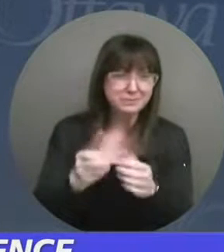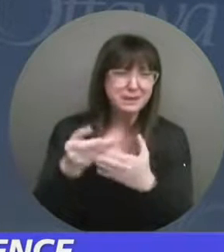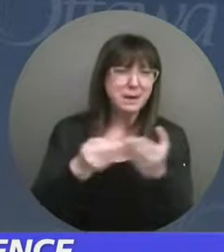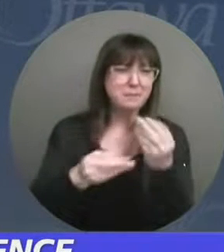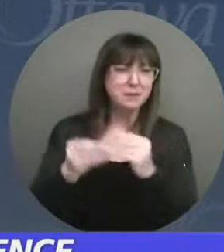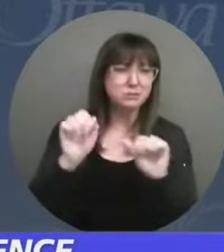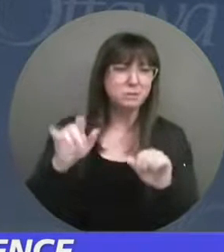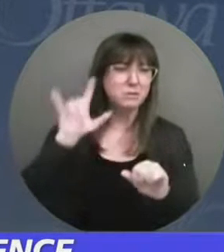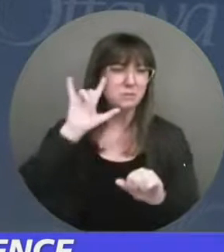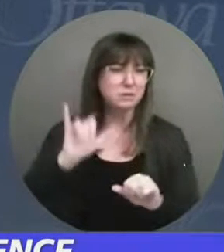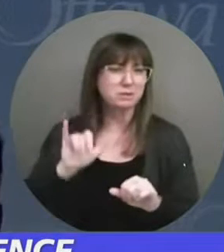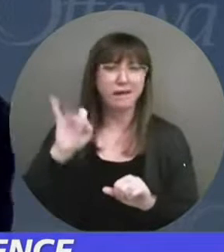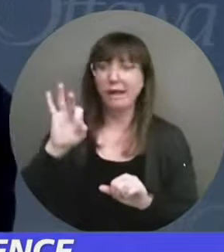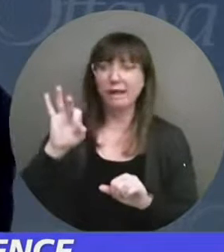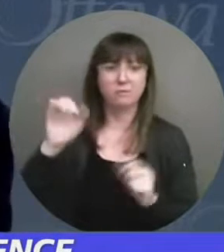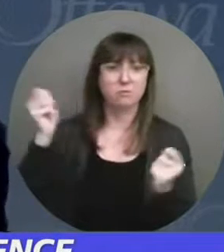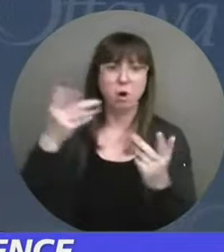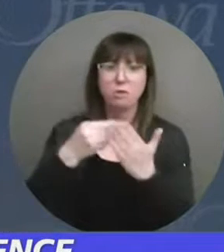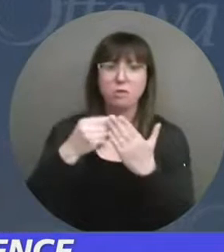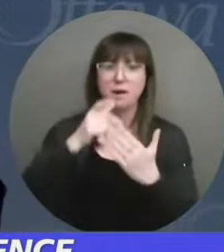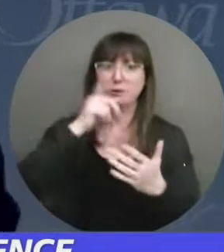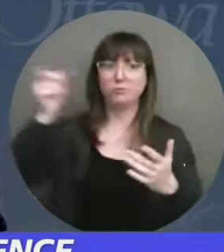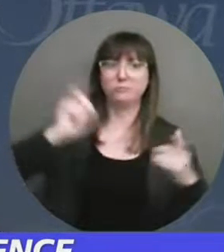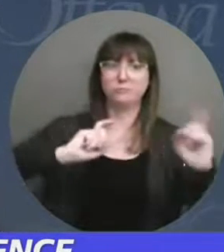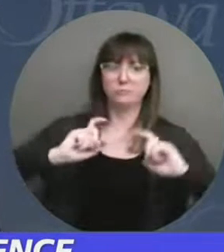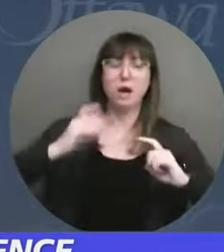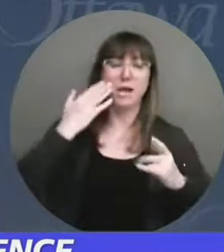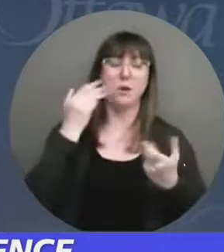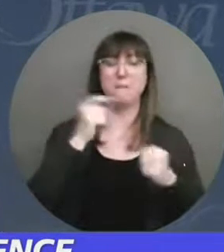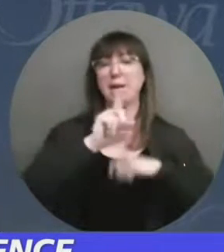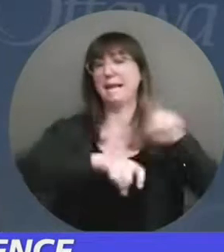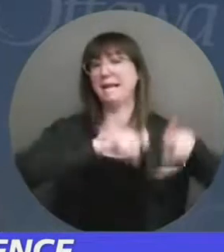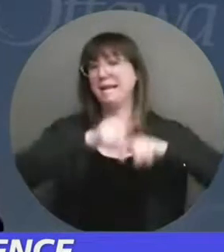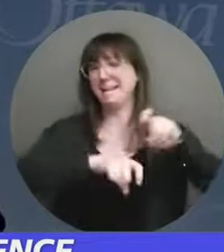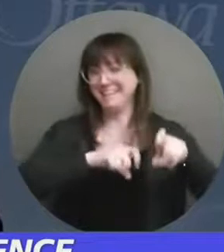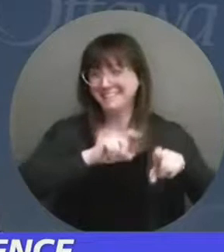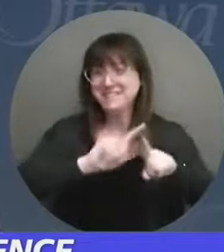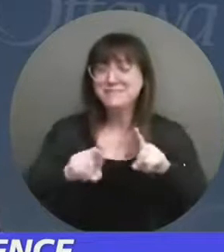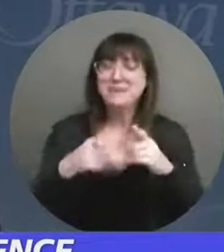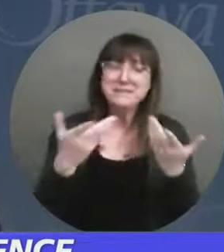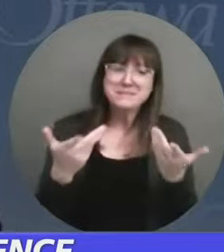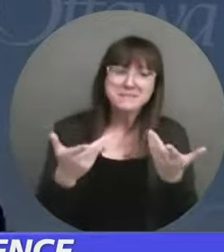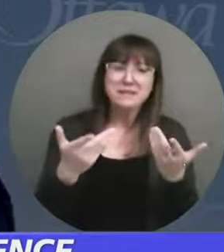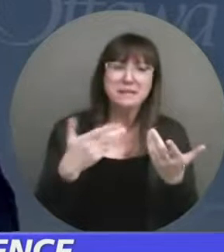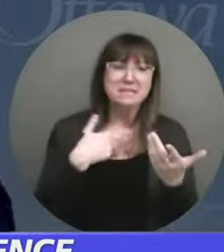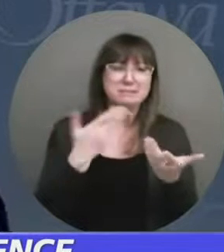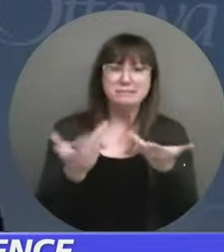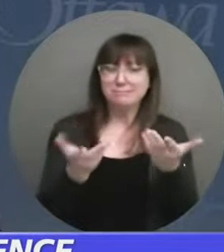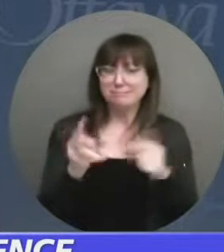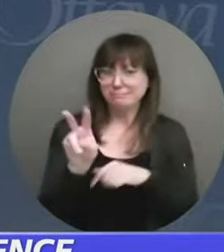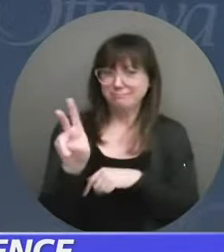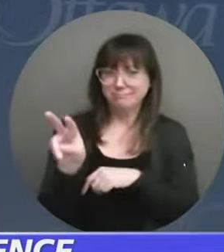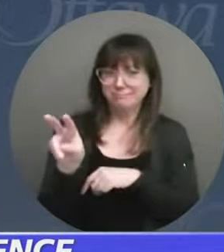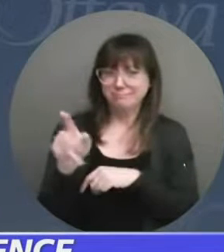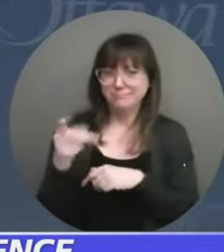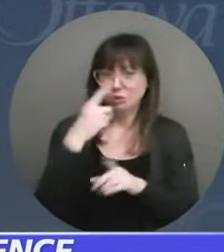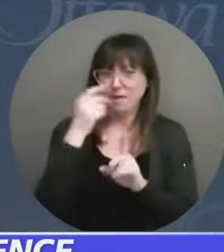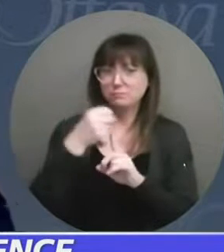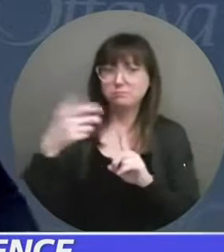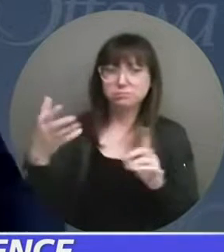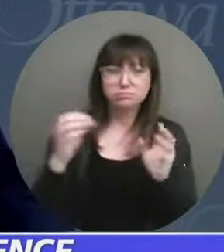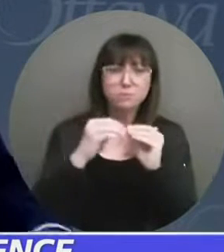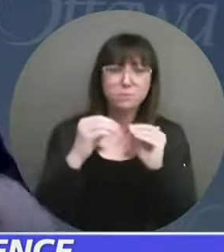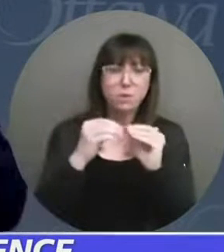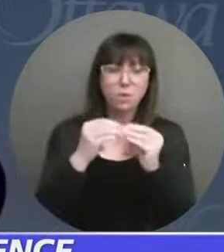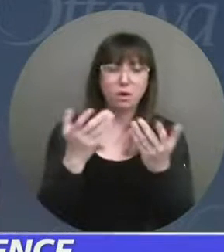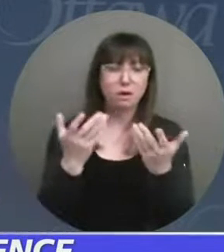money doesn't come through? I know that's a number of questions, but I would hope that I'm just looking for you both to expand a bit more on the